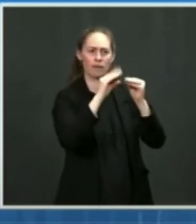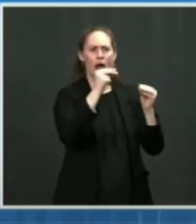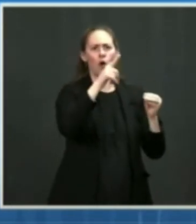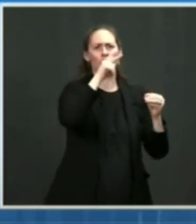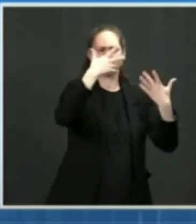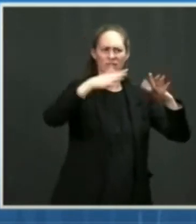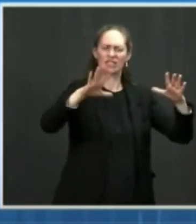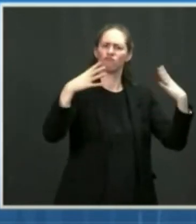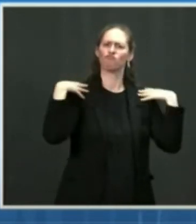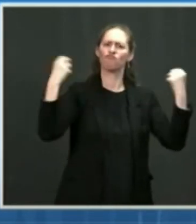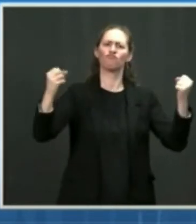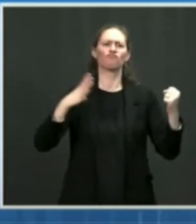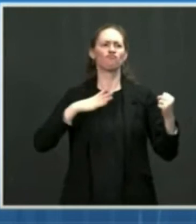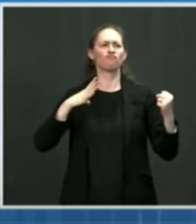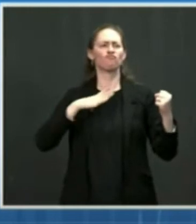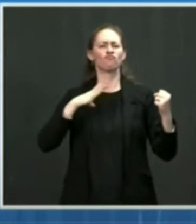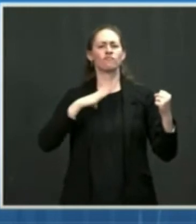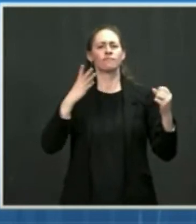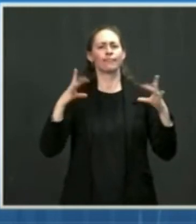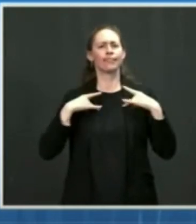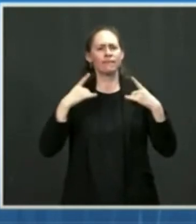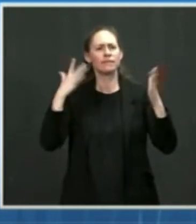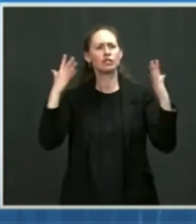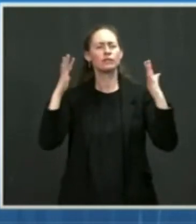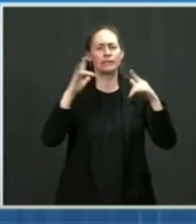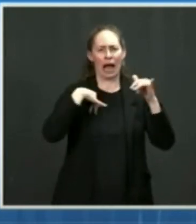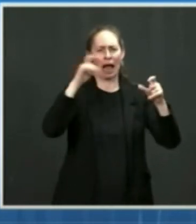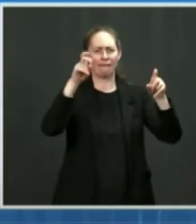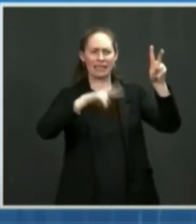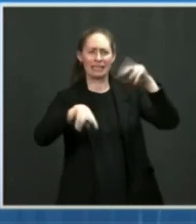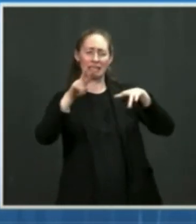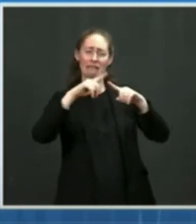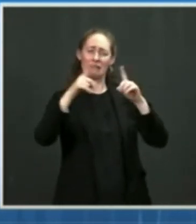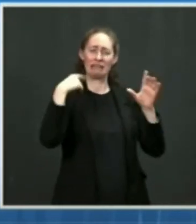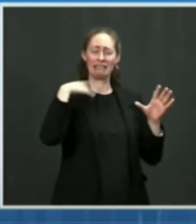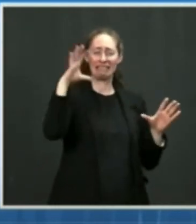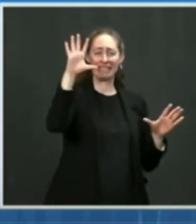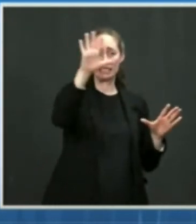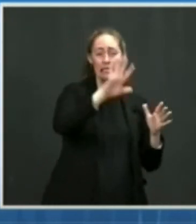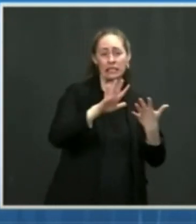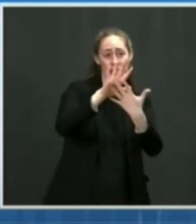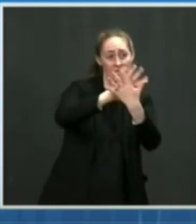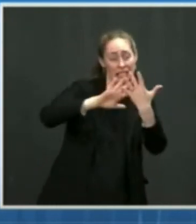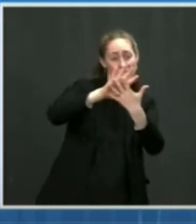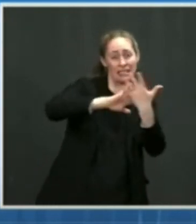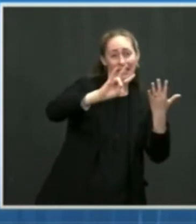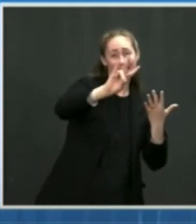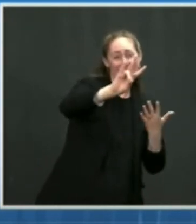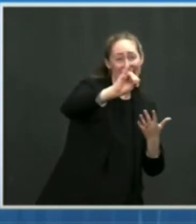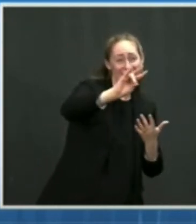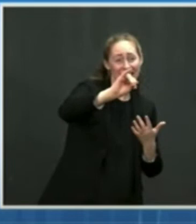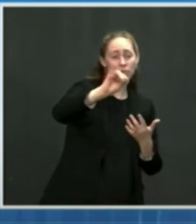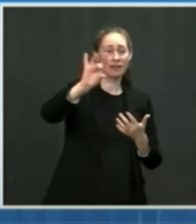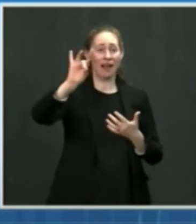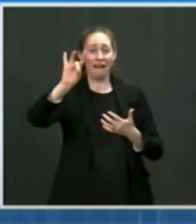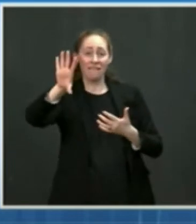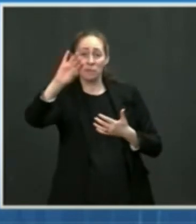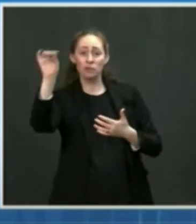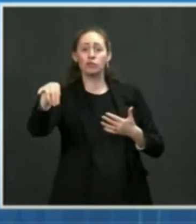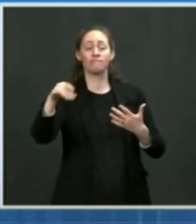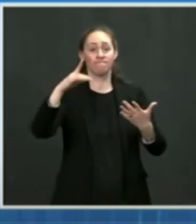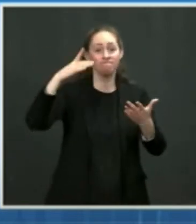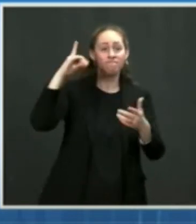made estimates that is somewhere between 70 and 85%, but we don't know that as a fact. So that rather